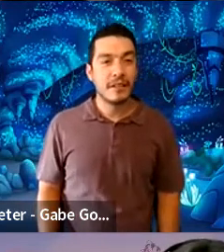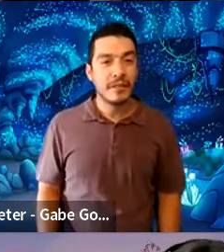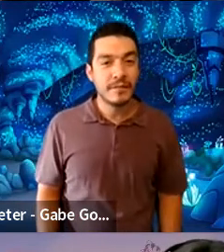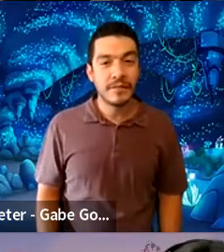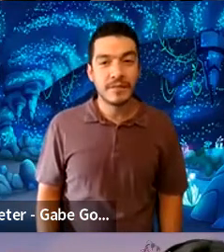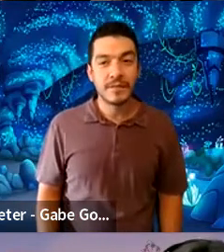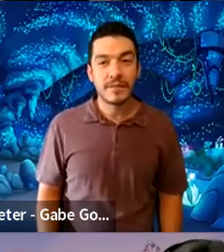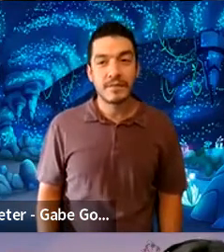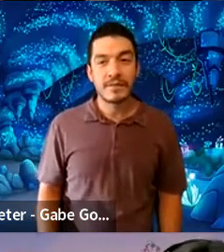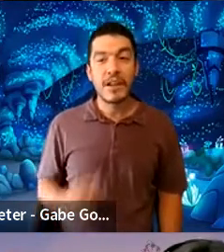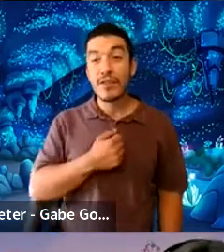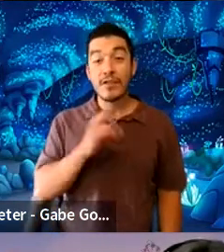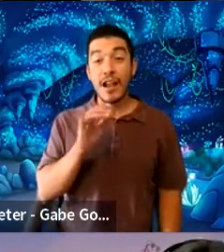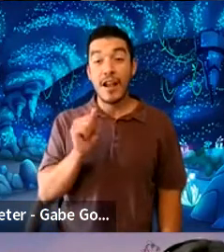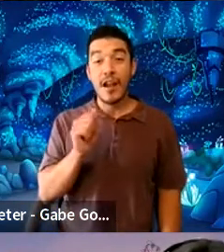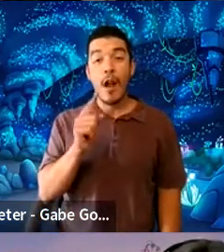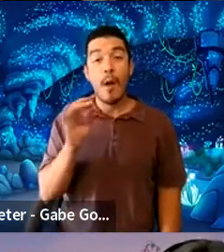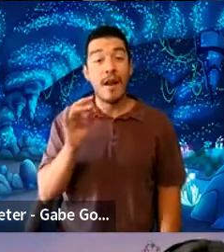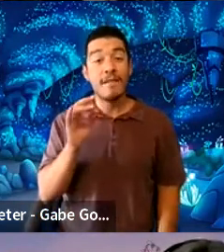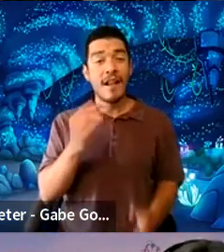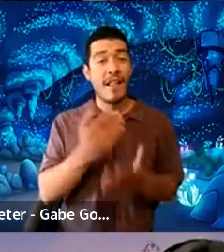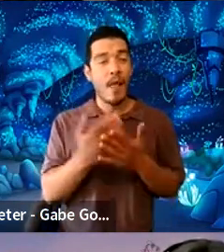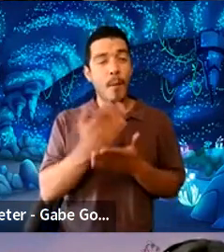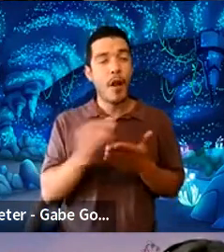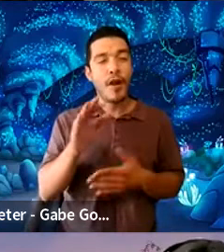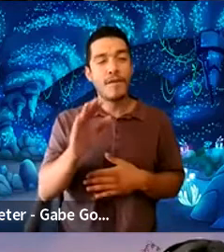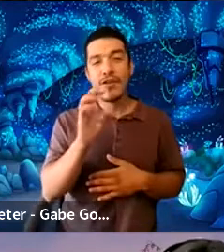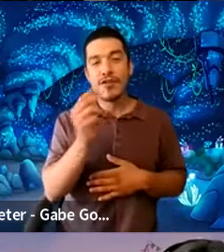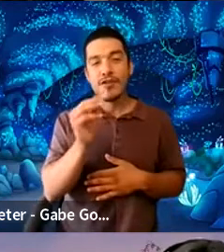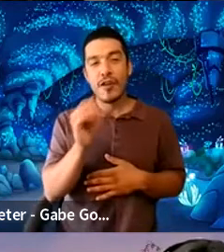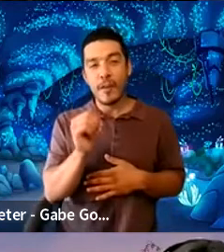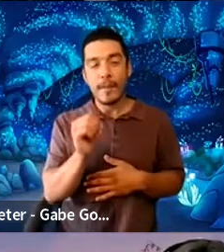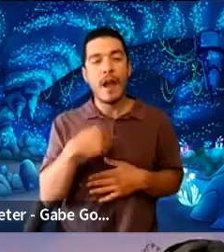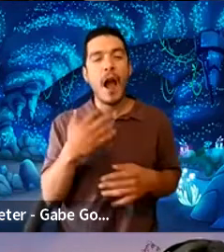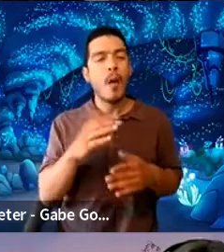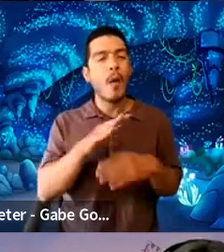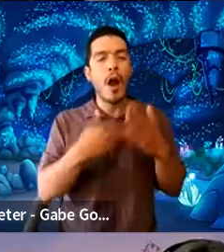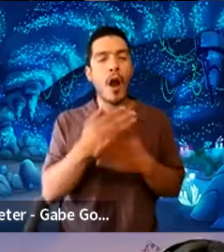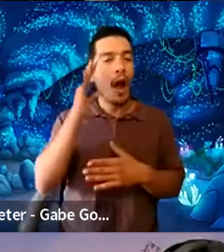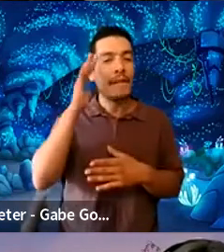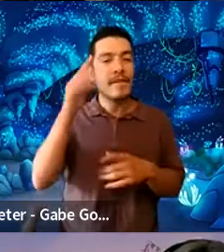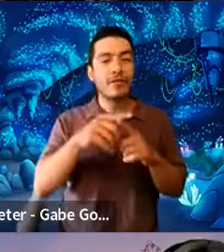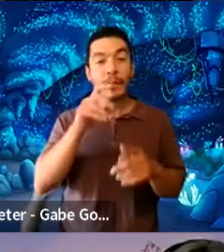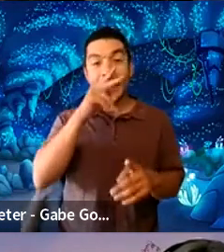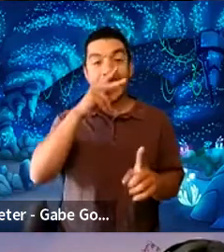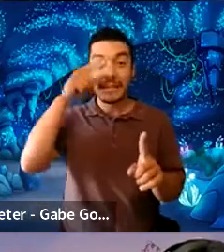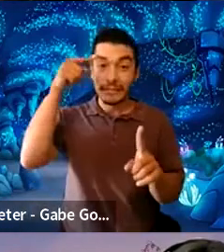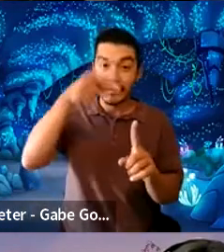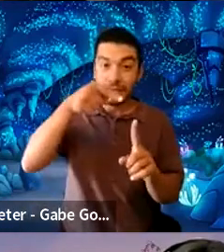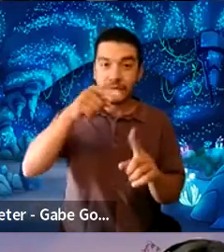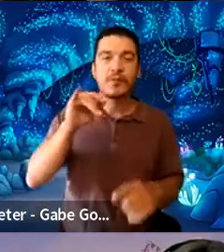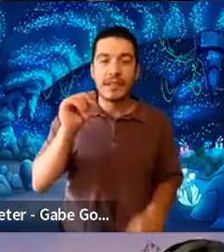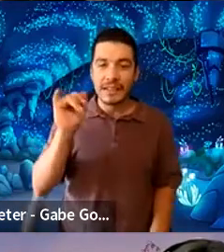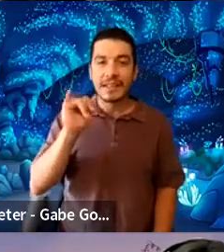Oh, sorry, Erica. I was just going to say part of the charm was that we wanted it to be all the inventions to be kid-centric. So it is this